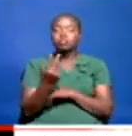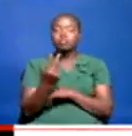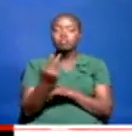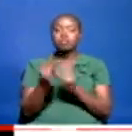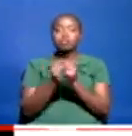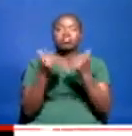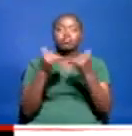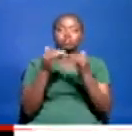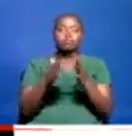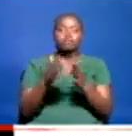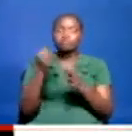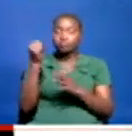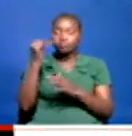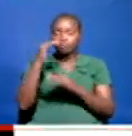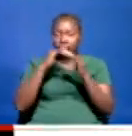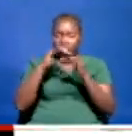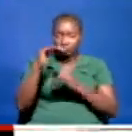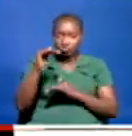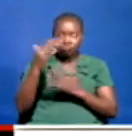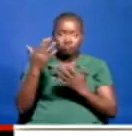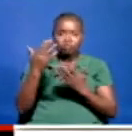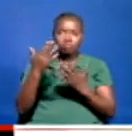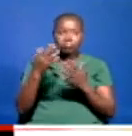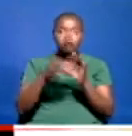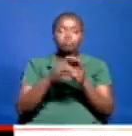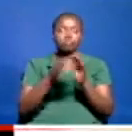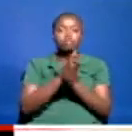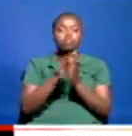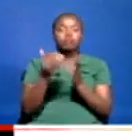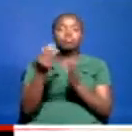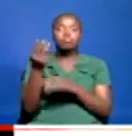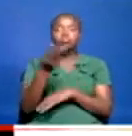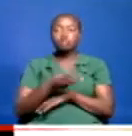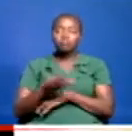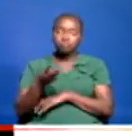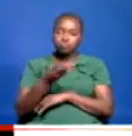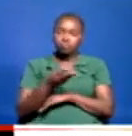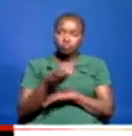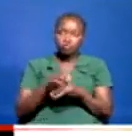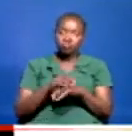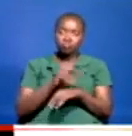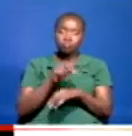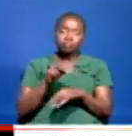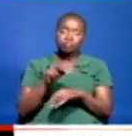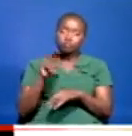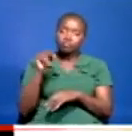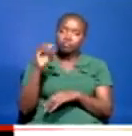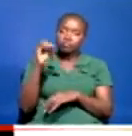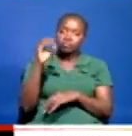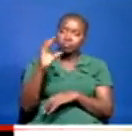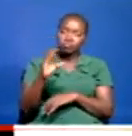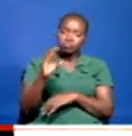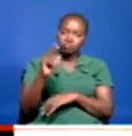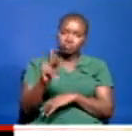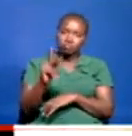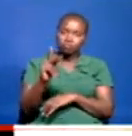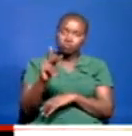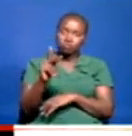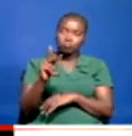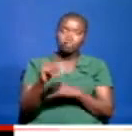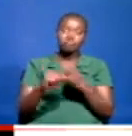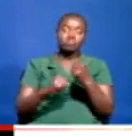five officials is expected to link up with the rest on Wednesday. National Olympic Committee of Kenya imeweza tufadhili